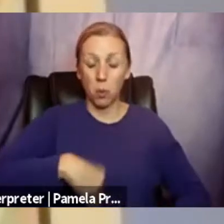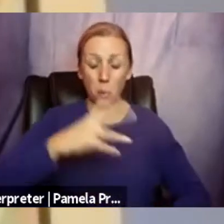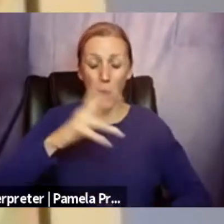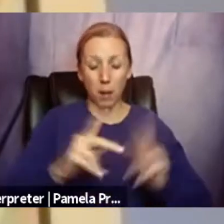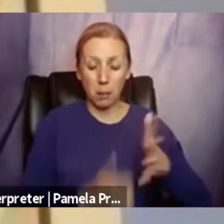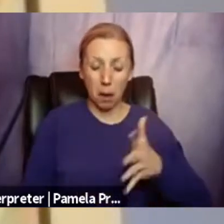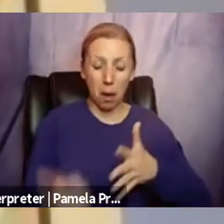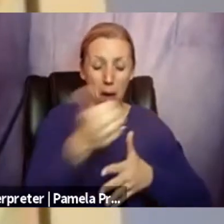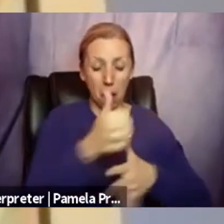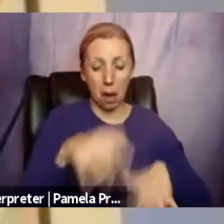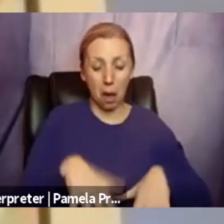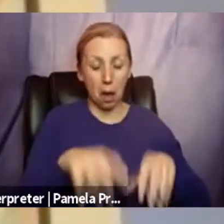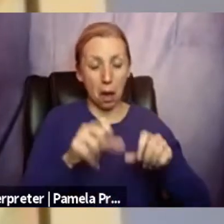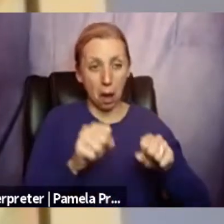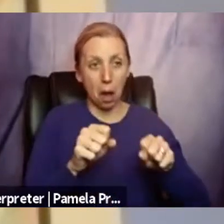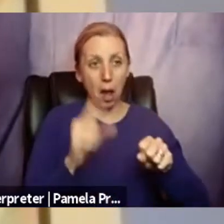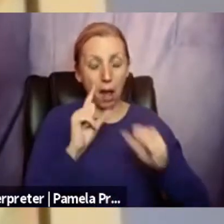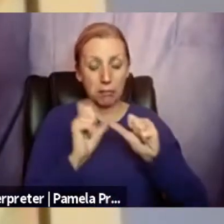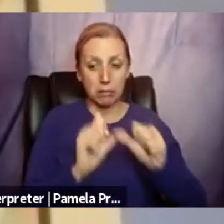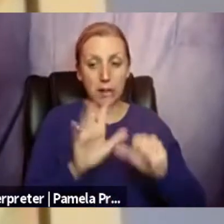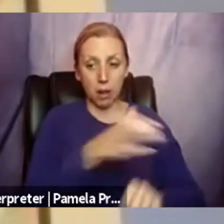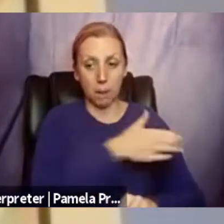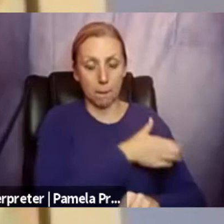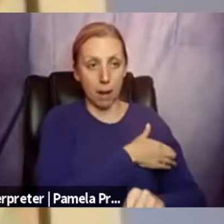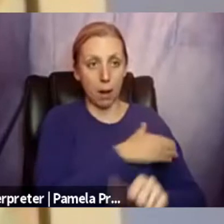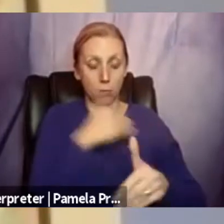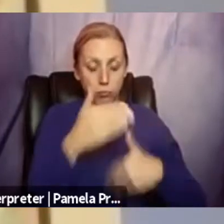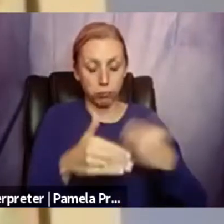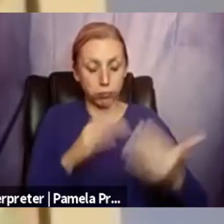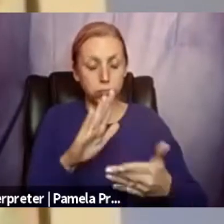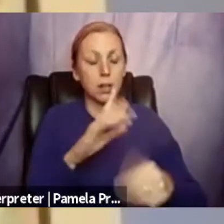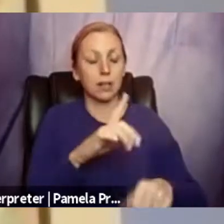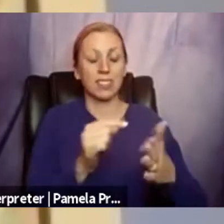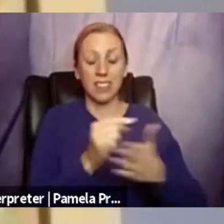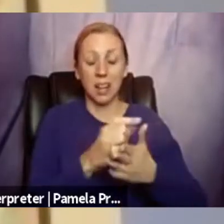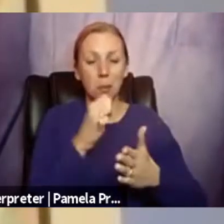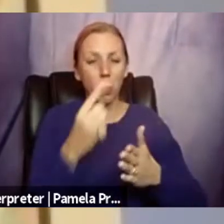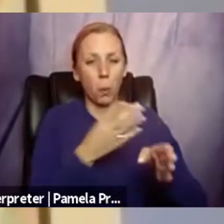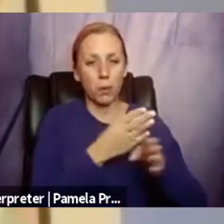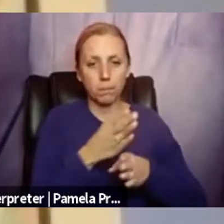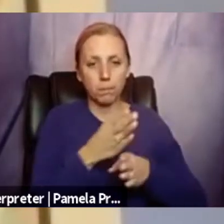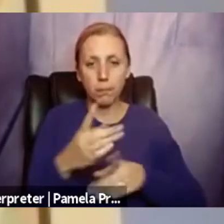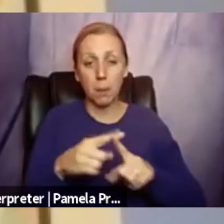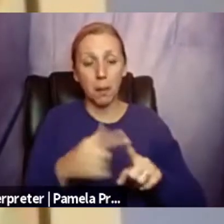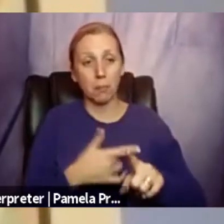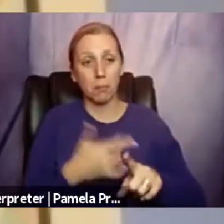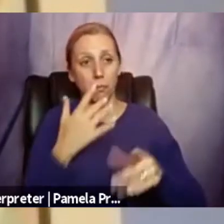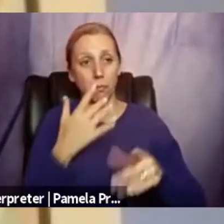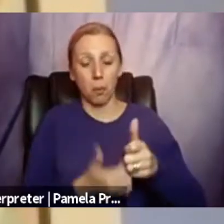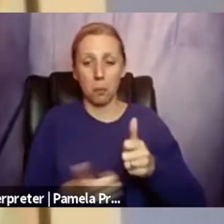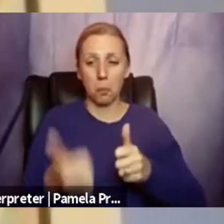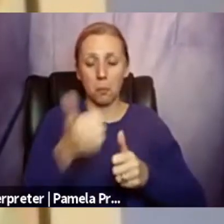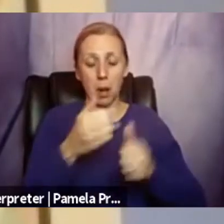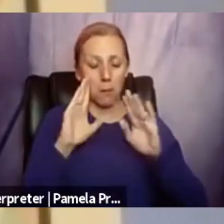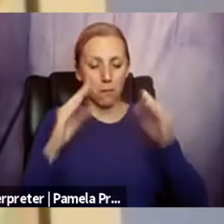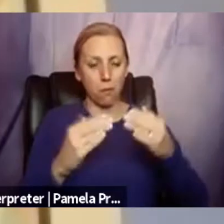have enacted and sustained its power over time, are not the only areas, but rather the main focuses of Dance NYC's